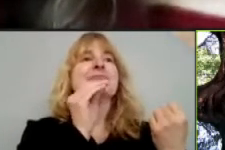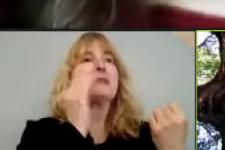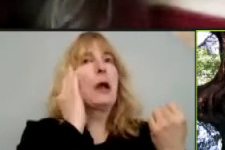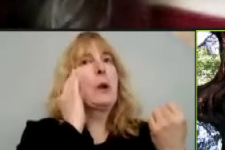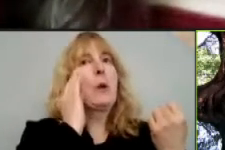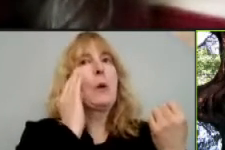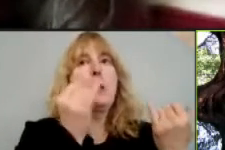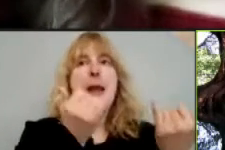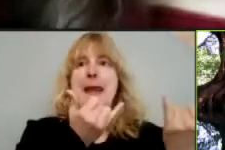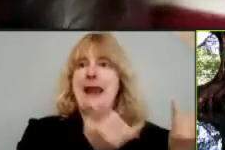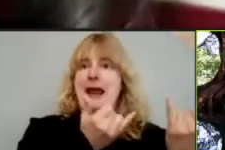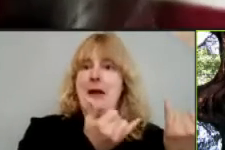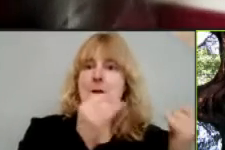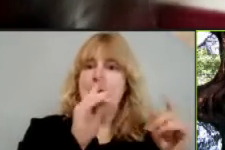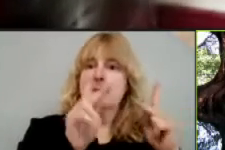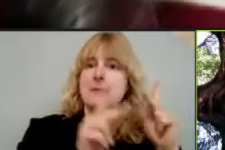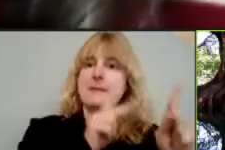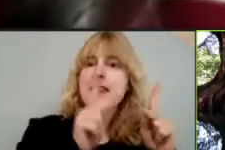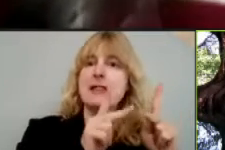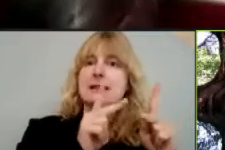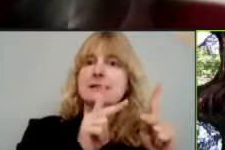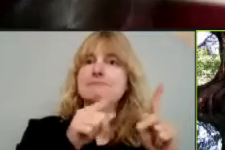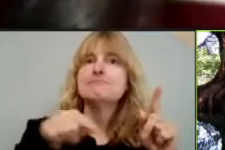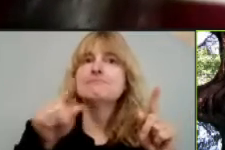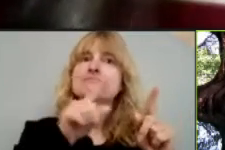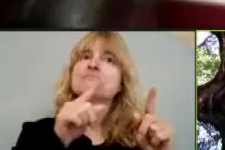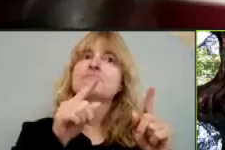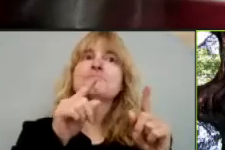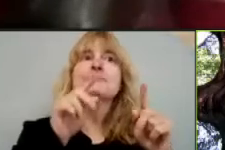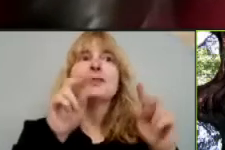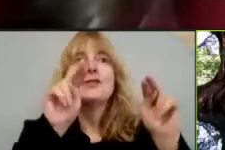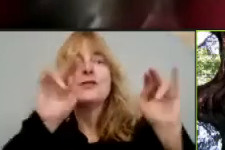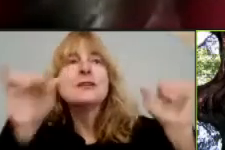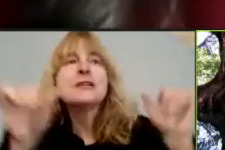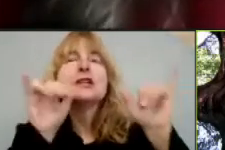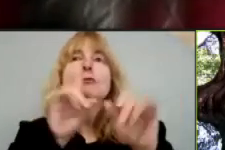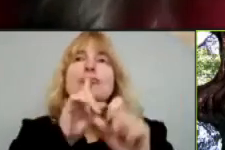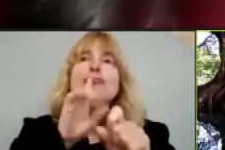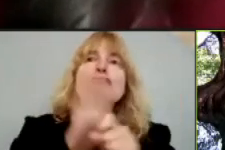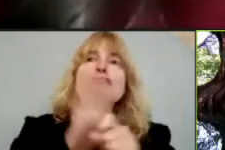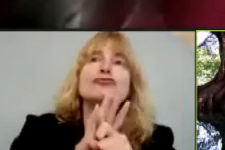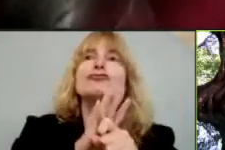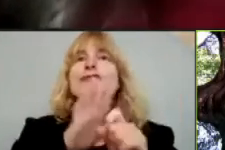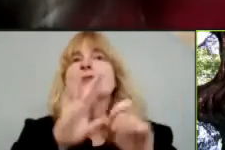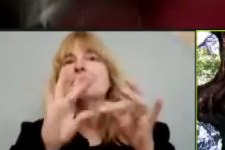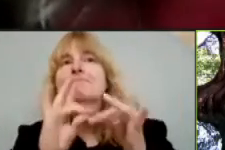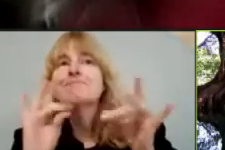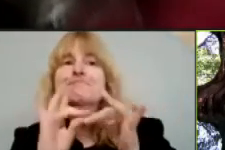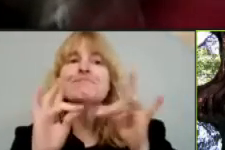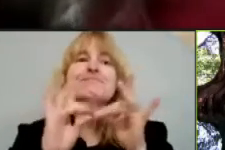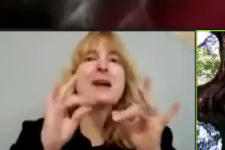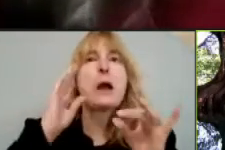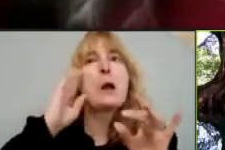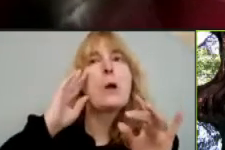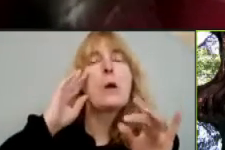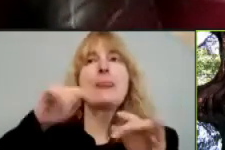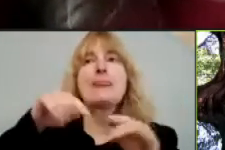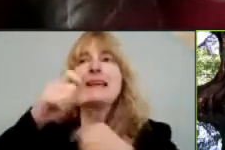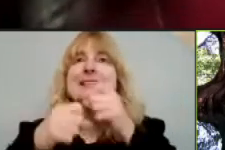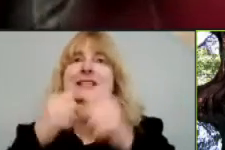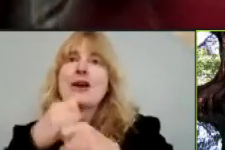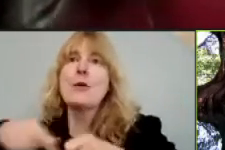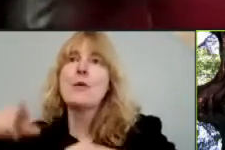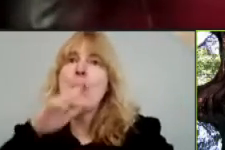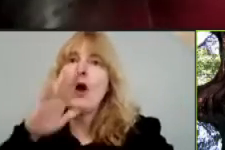are also in the spirit of New Year's resolutions. And I know, yep, this is the year that we're going to all save